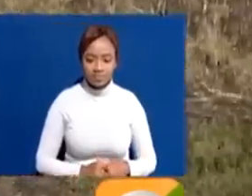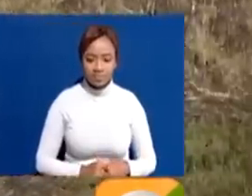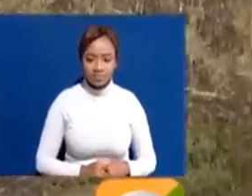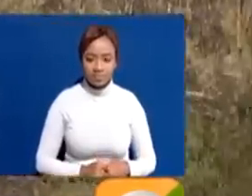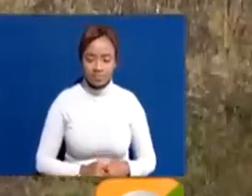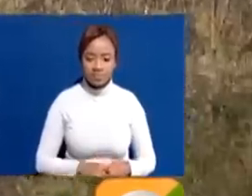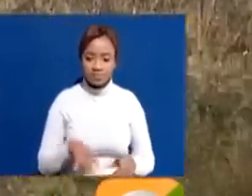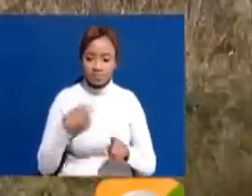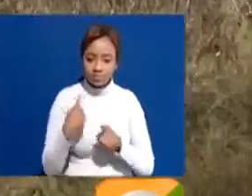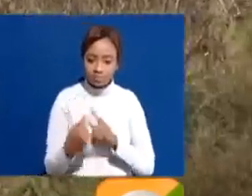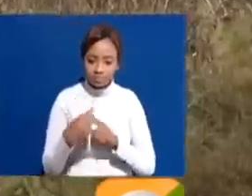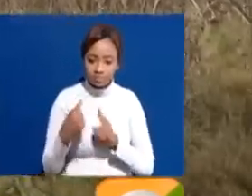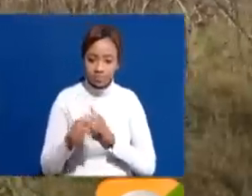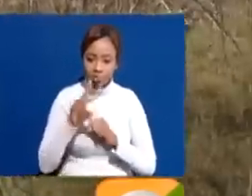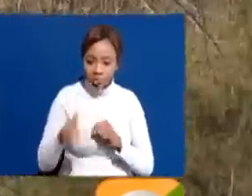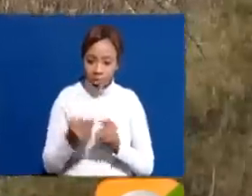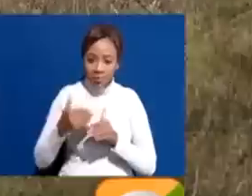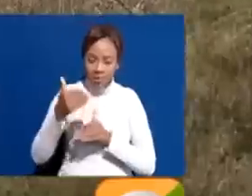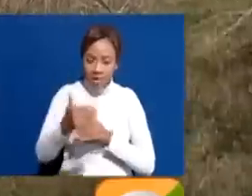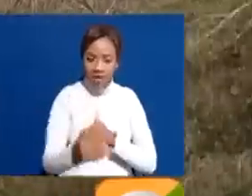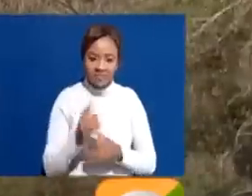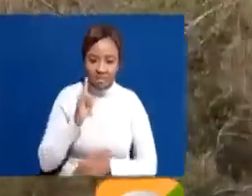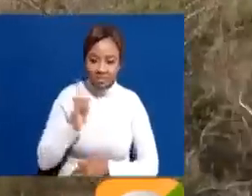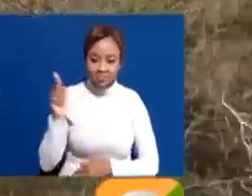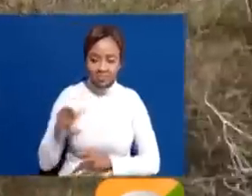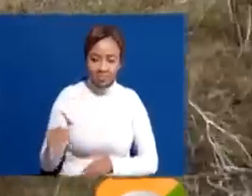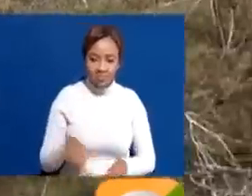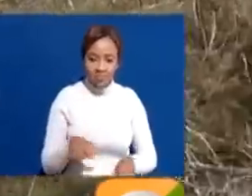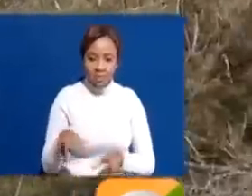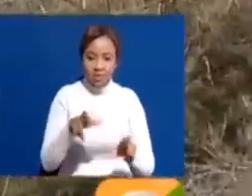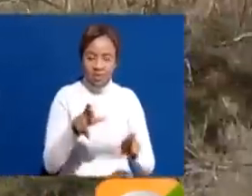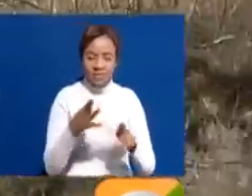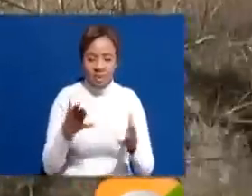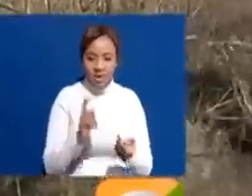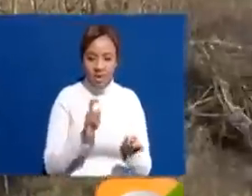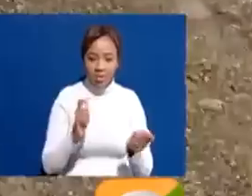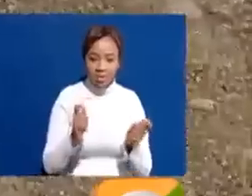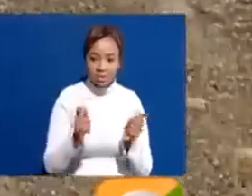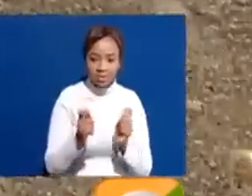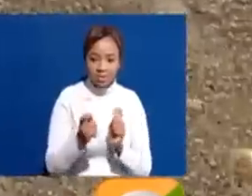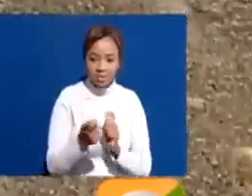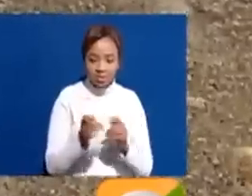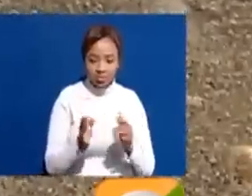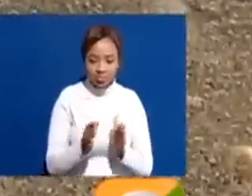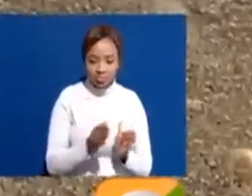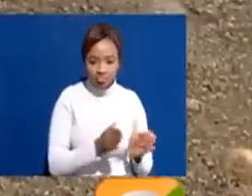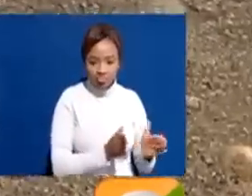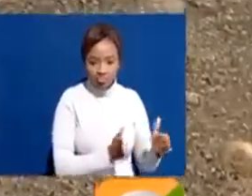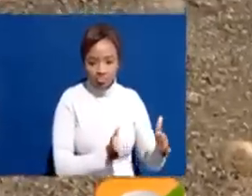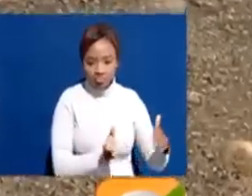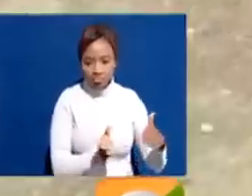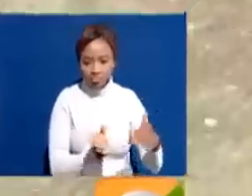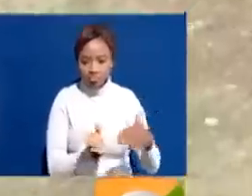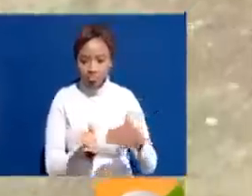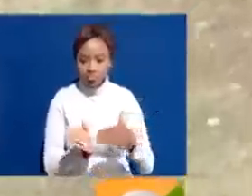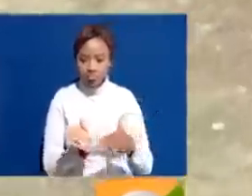Takriban miaka 2000 baadaye, mto Yordan umebadilisha mkondo wake, ukitiririka mita chache kando na